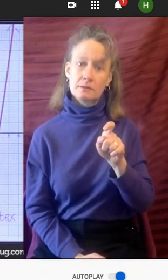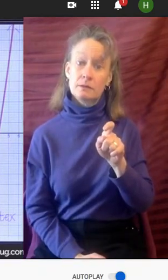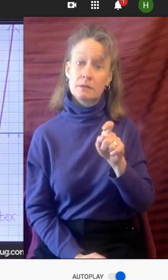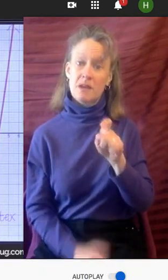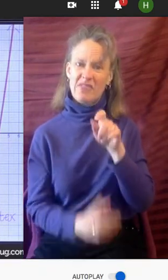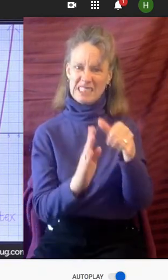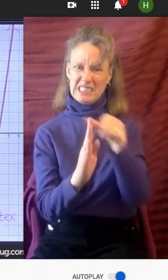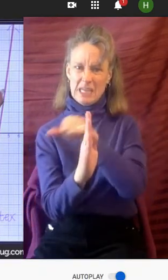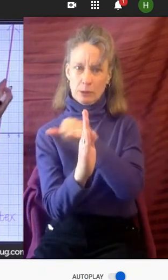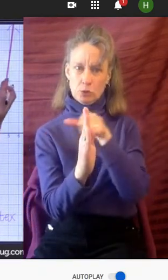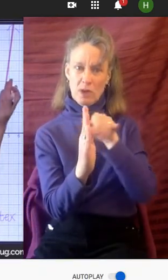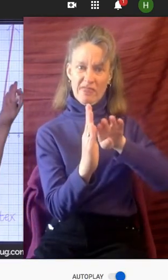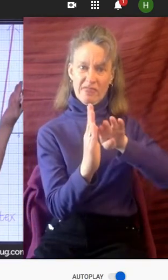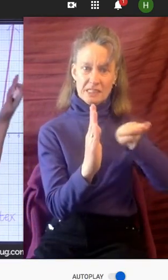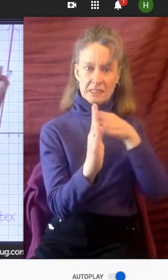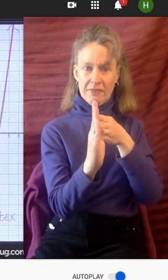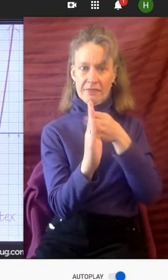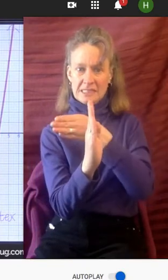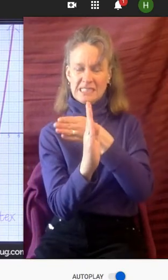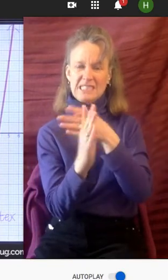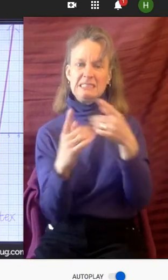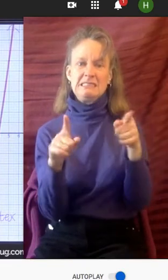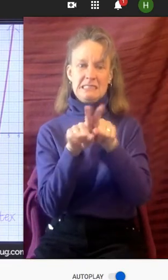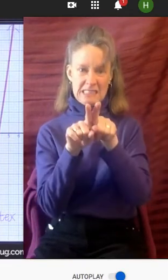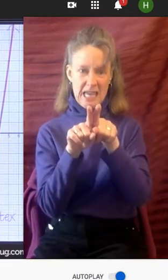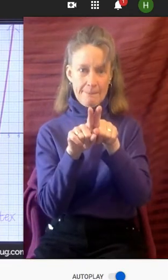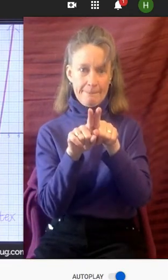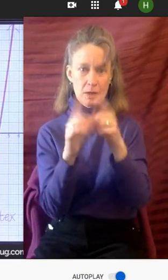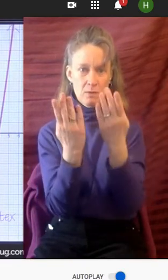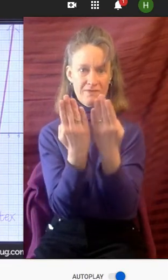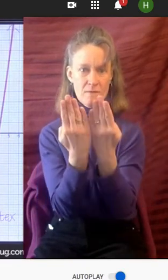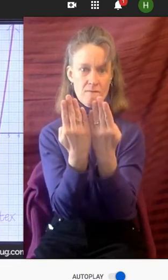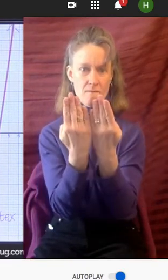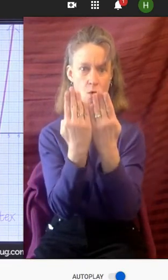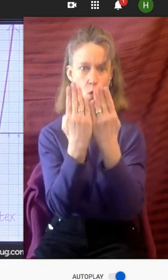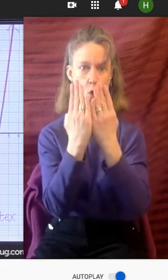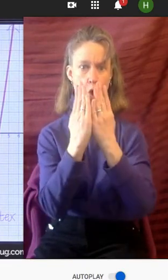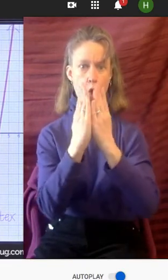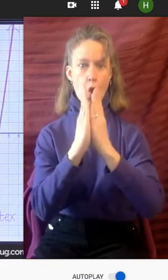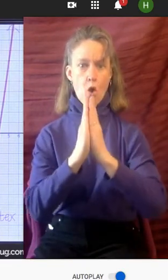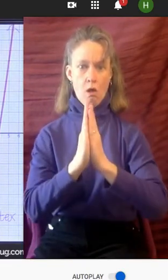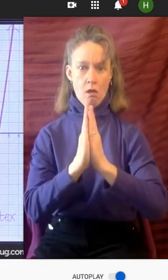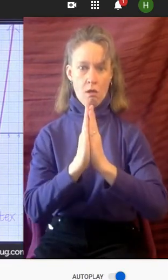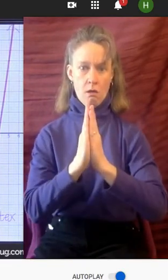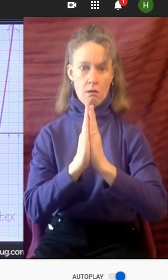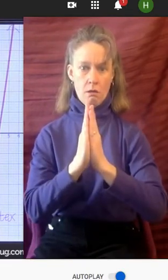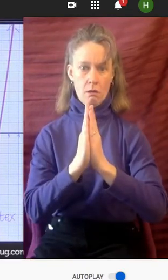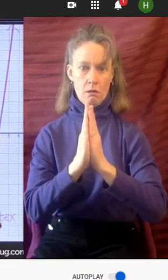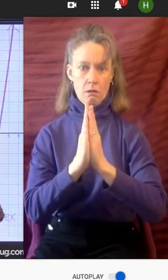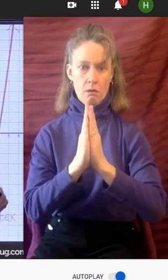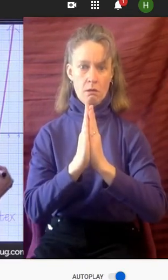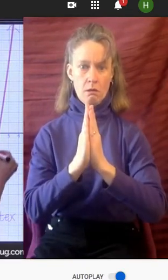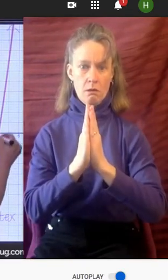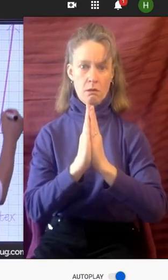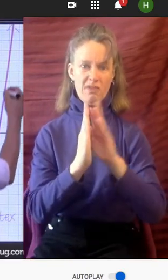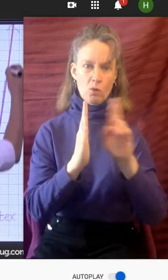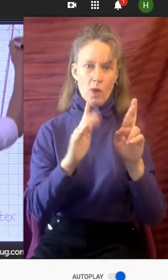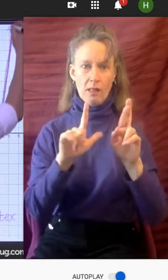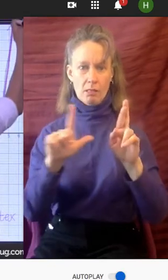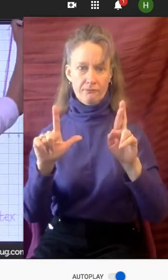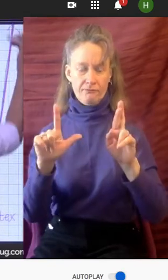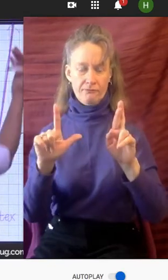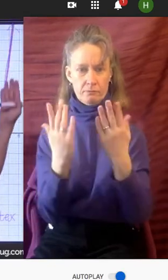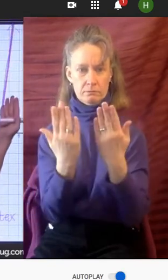best understood when we fold the parabola in half along the axis of symmetry. Then the right half of